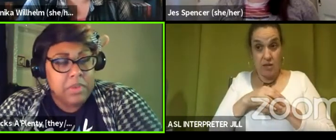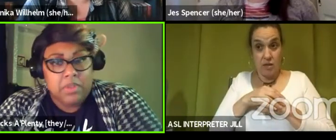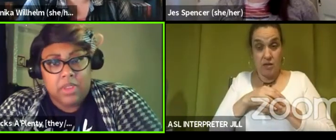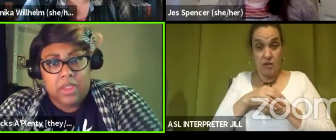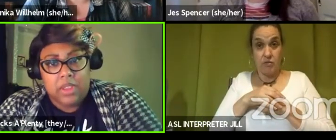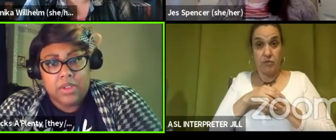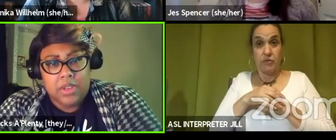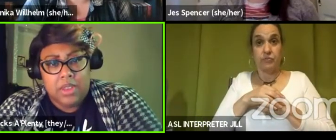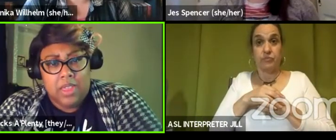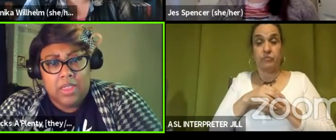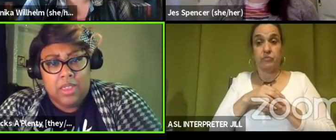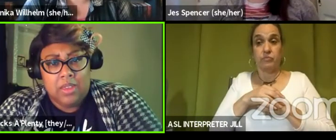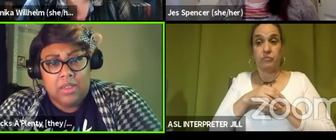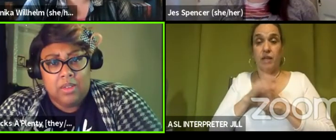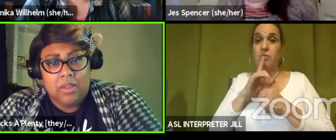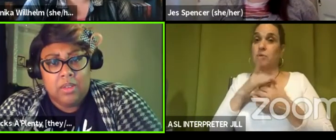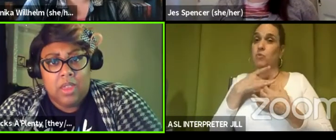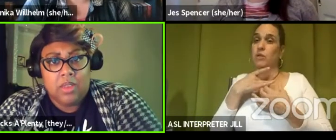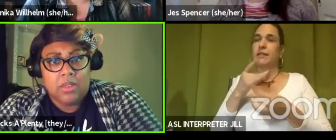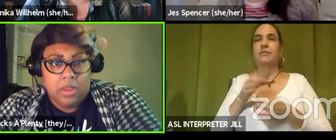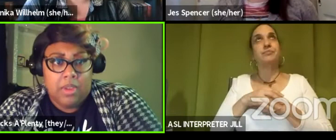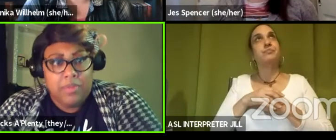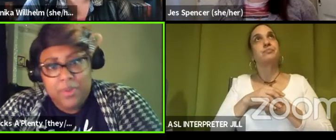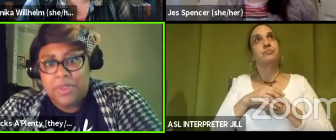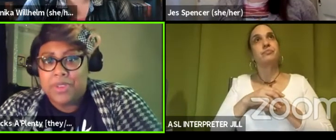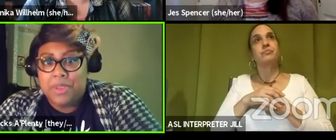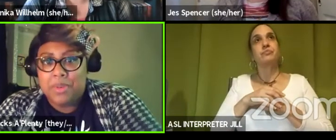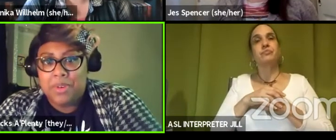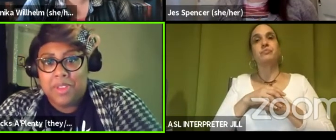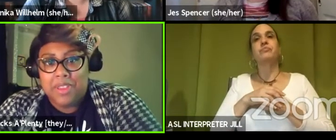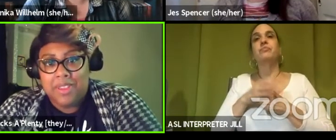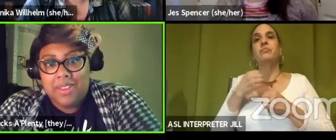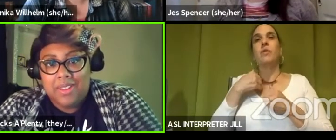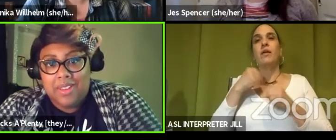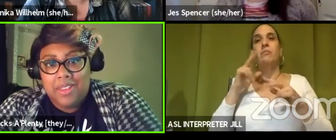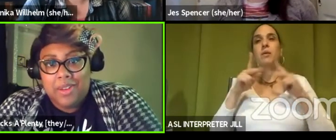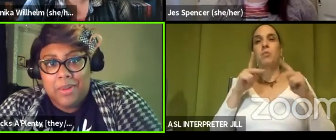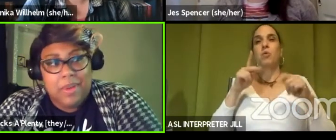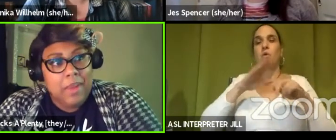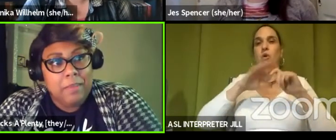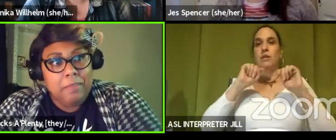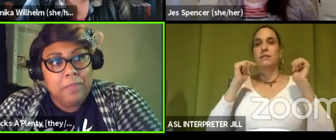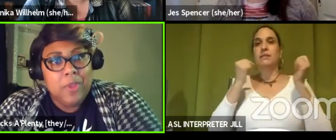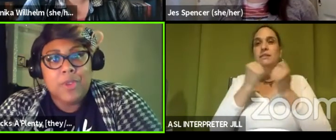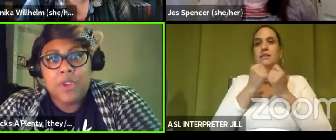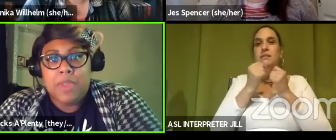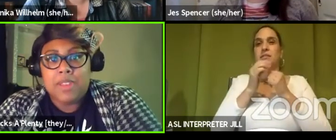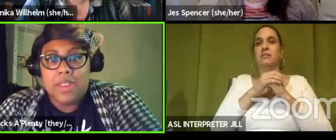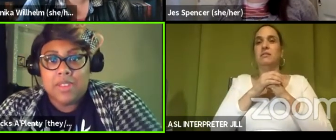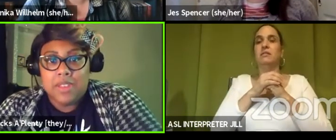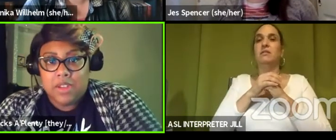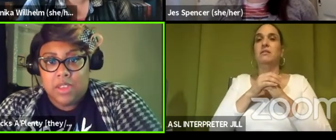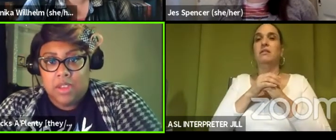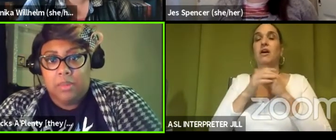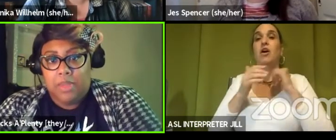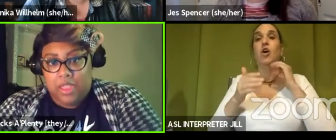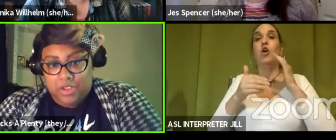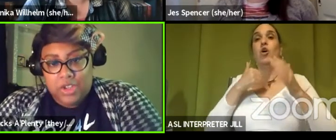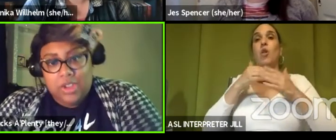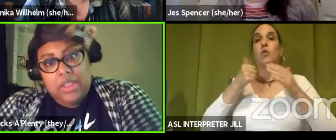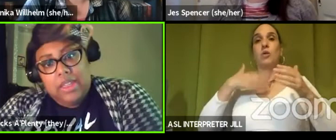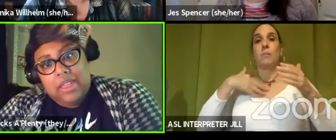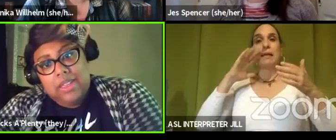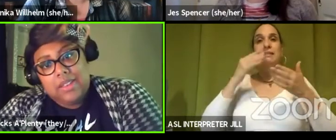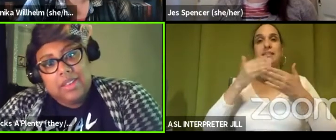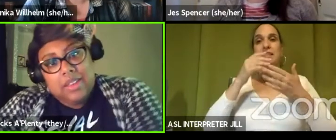So that's been really interesting. And like, you know, we have folks on the team who are like, you know, closer to my son's age than they are to my